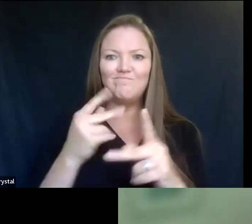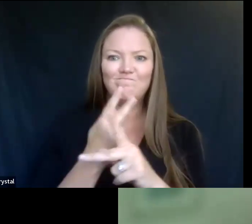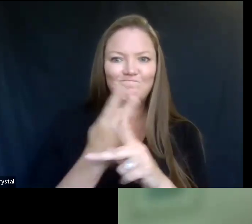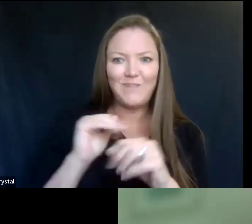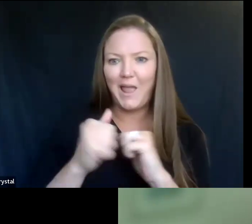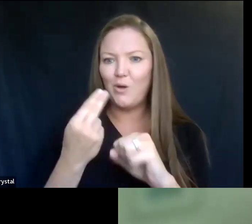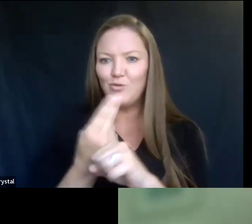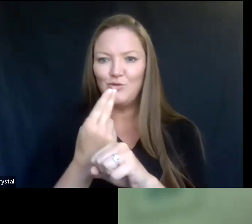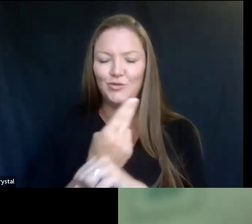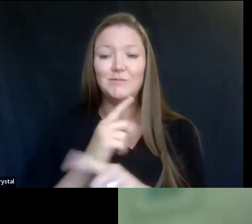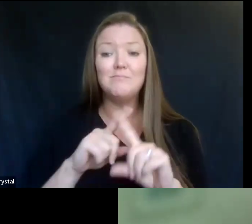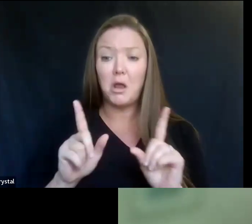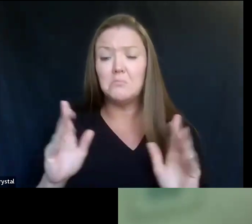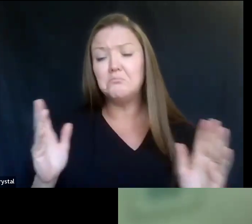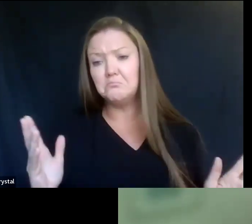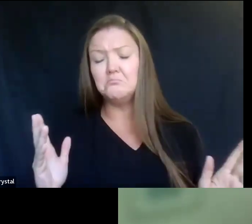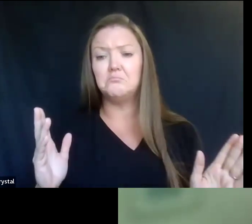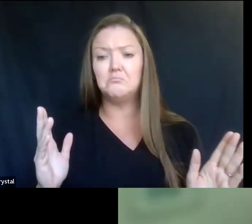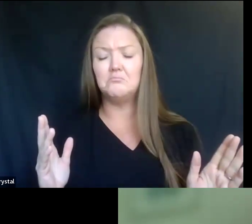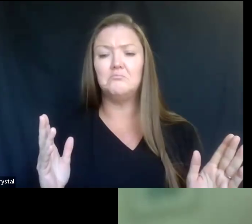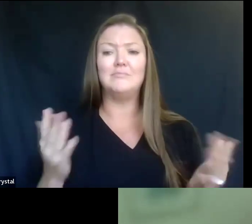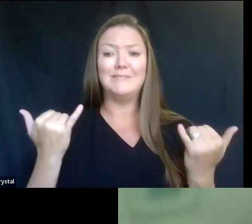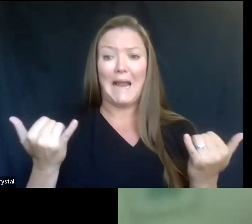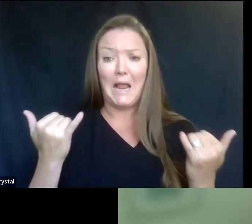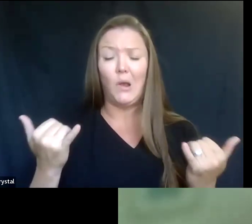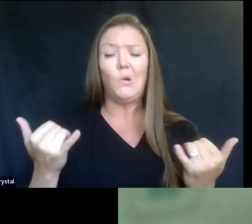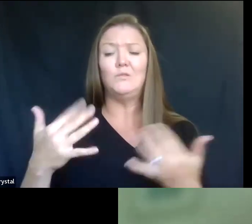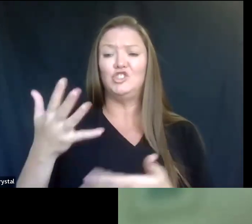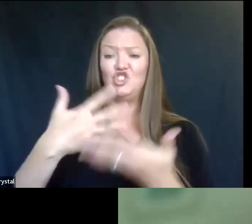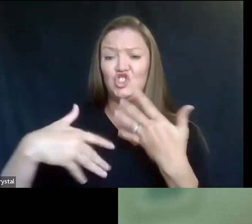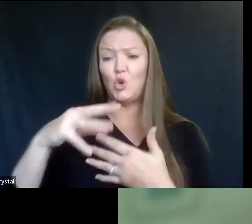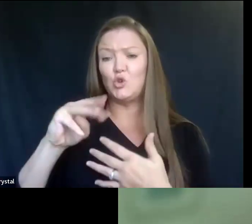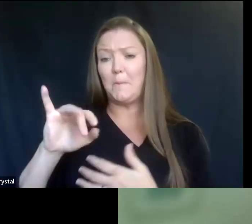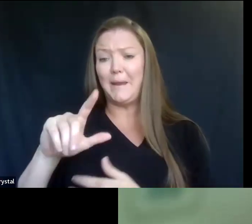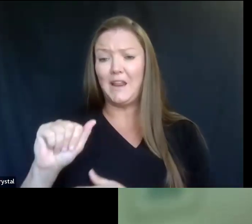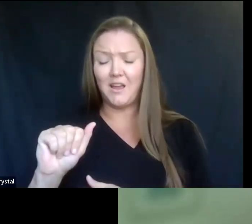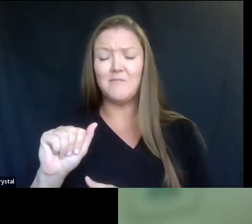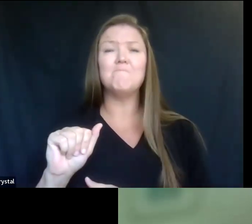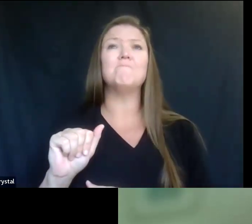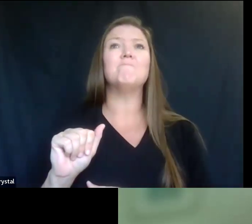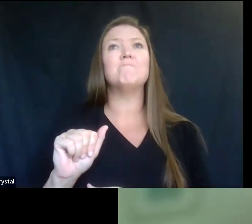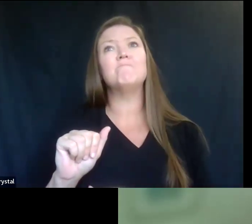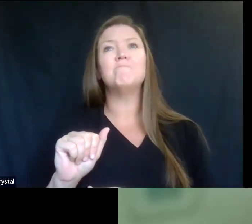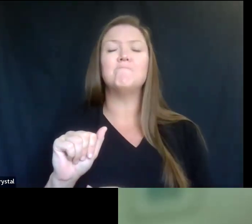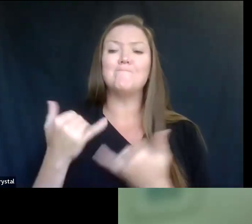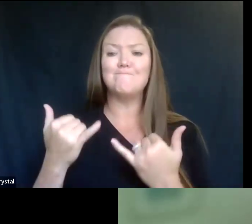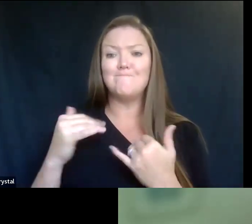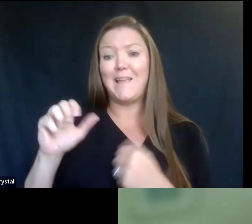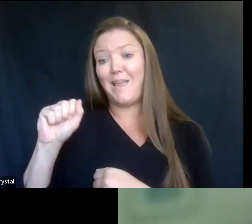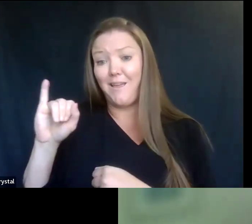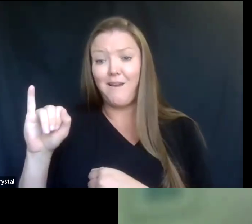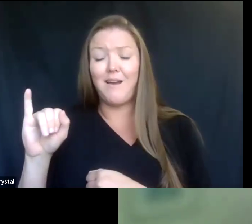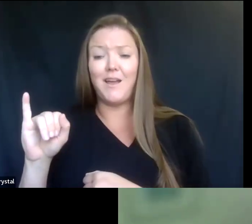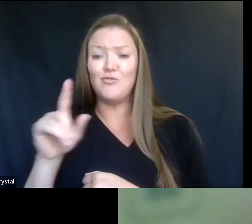them. But, in the age of social media, in the age of AI being